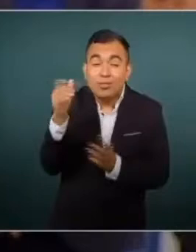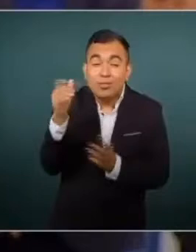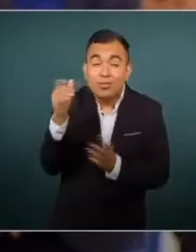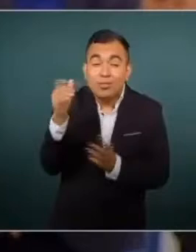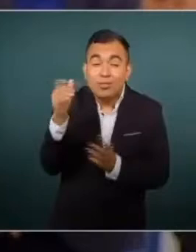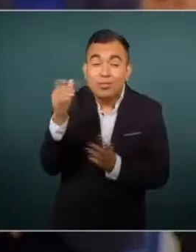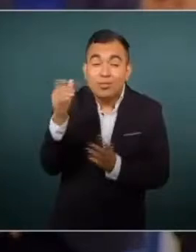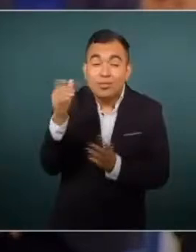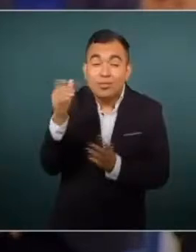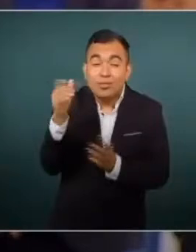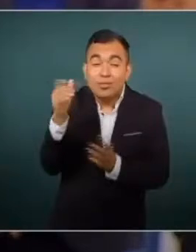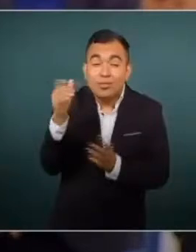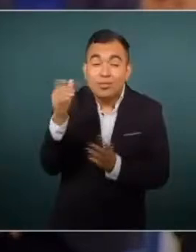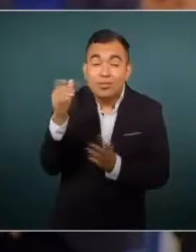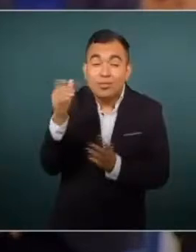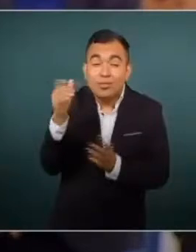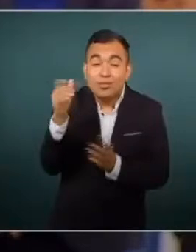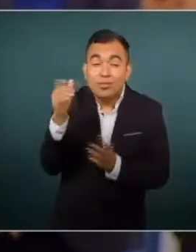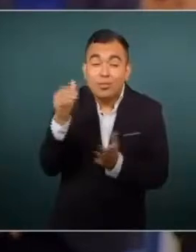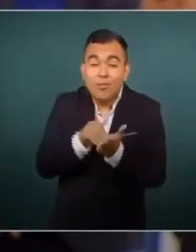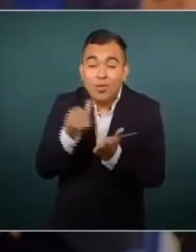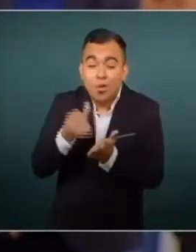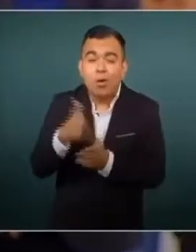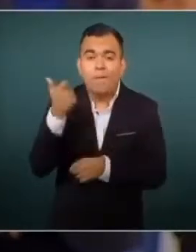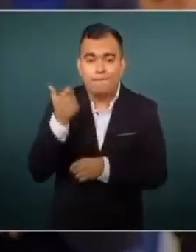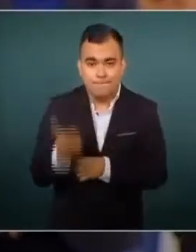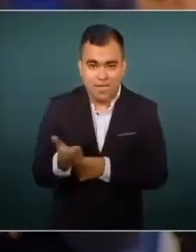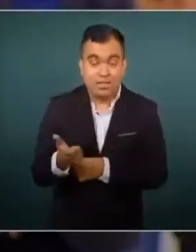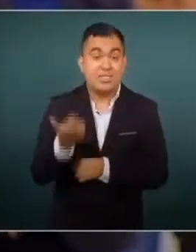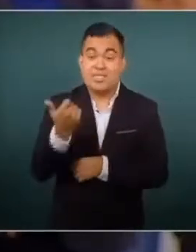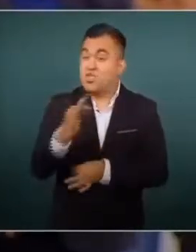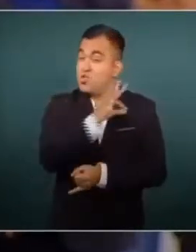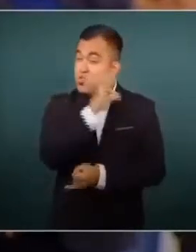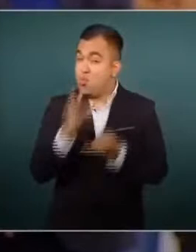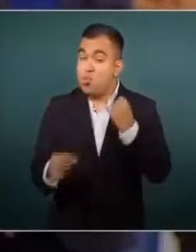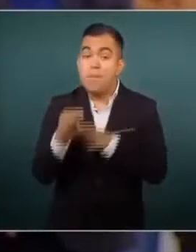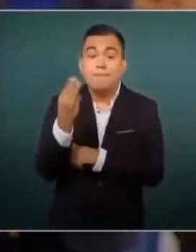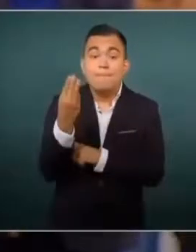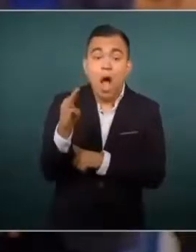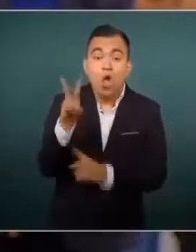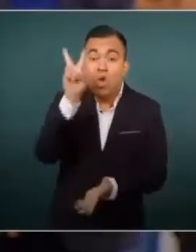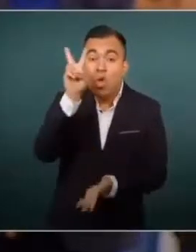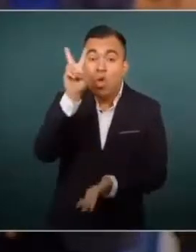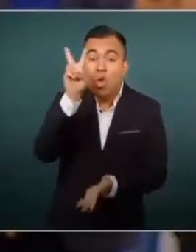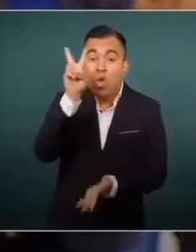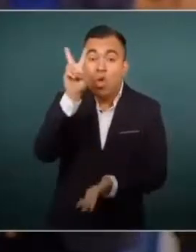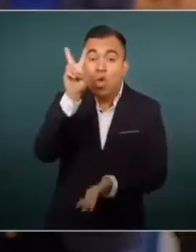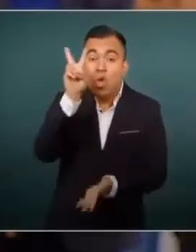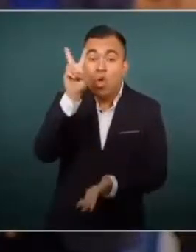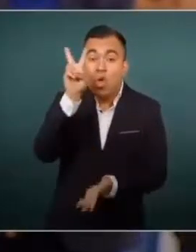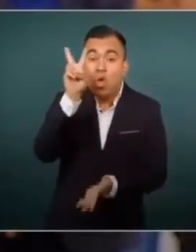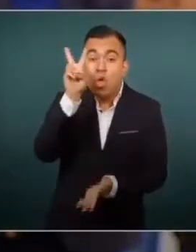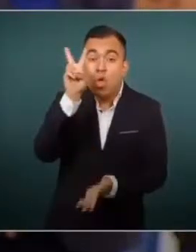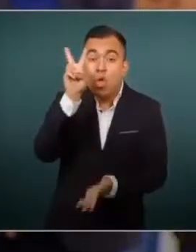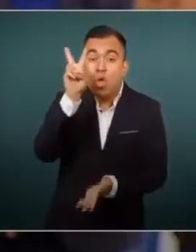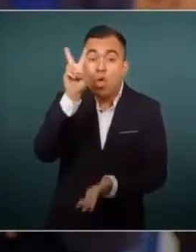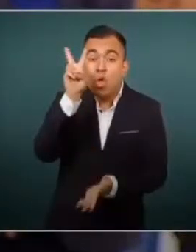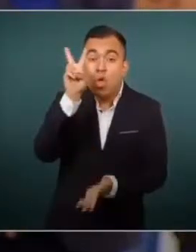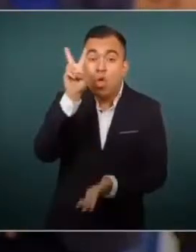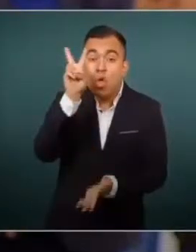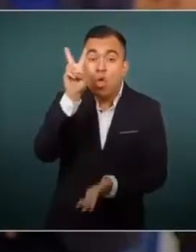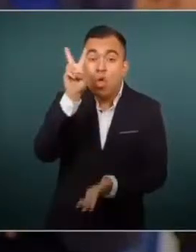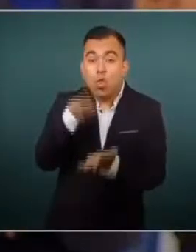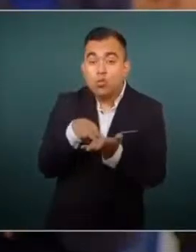for 300 million pesos. Y para concluir, mayo de 2020, In the month of